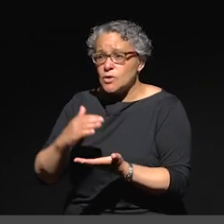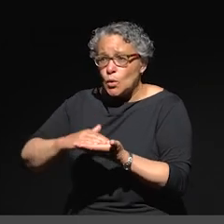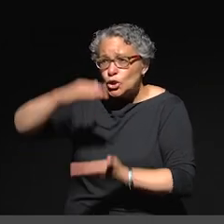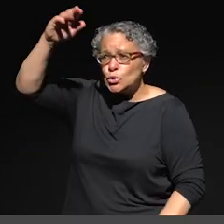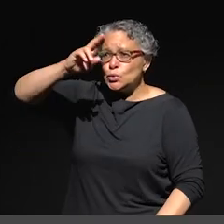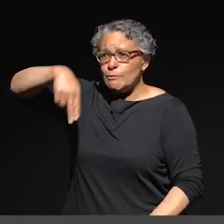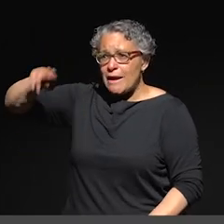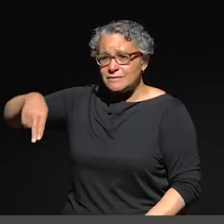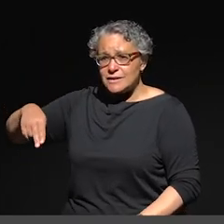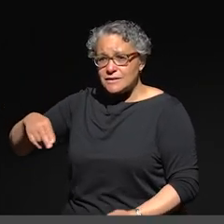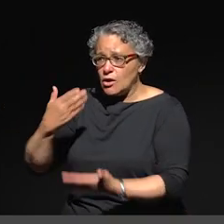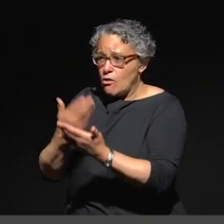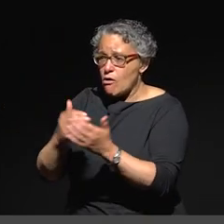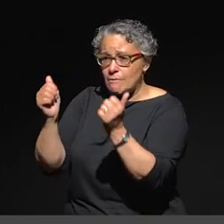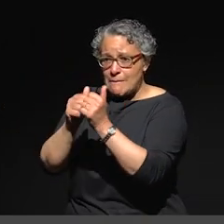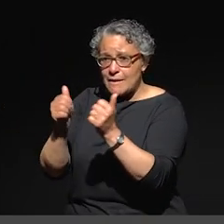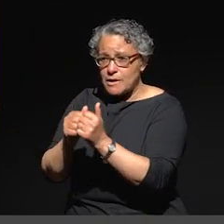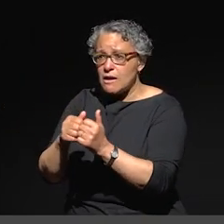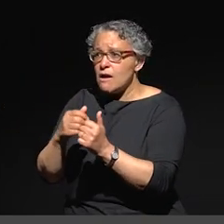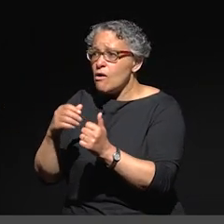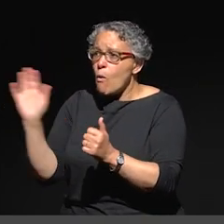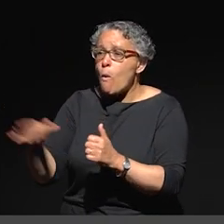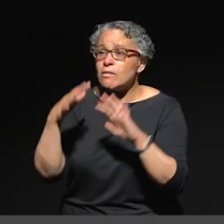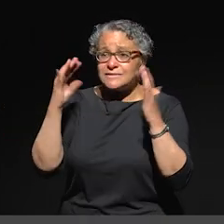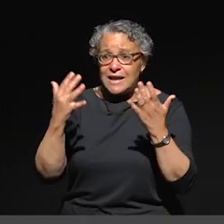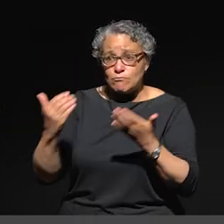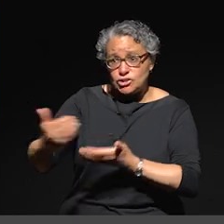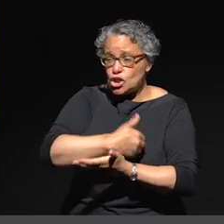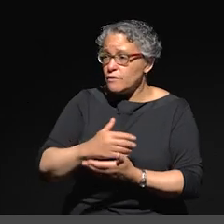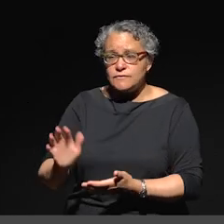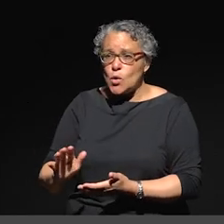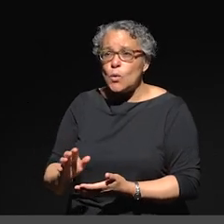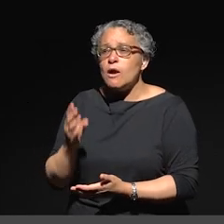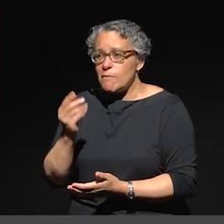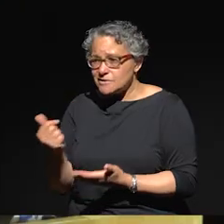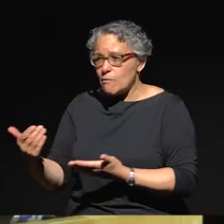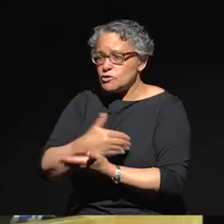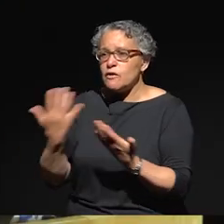on paper that are preserved, seven of them, not all 10, but seven of them preserved in the V&A.